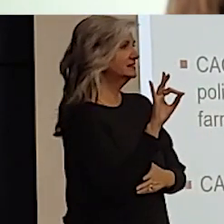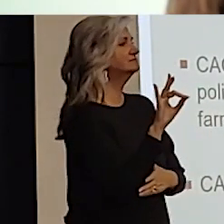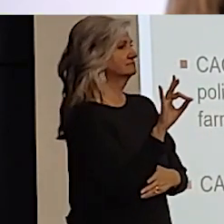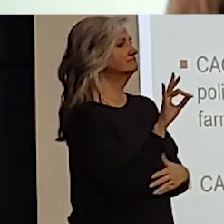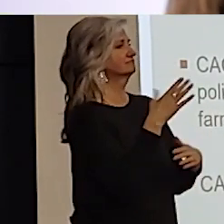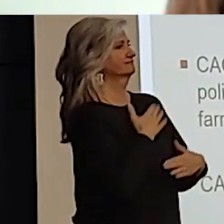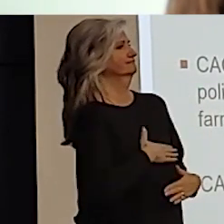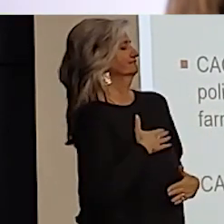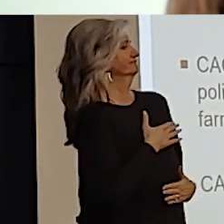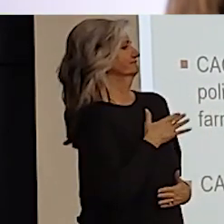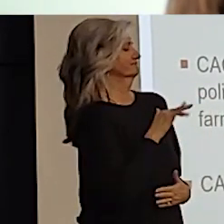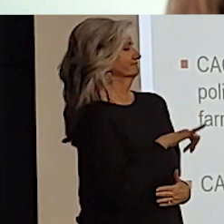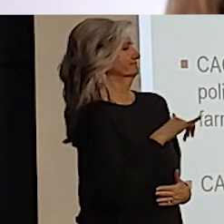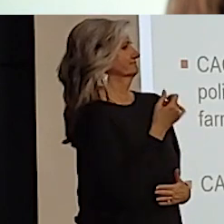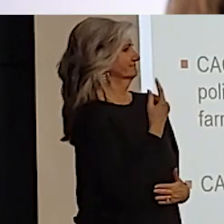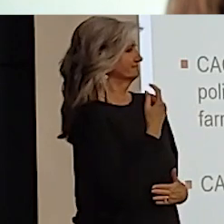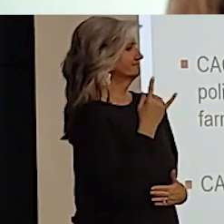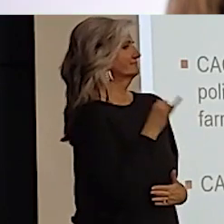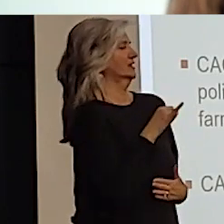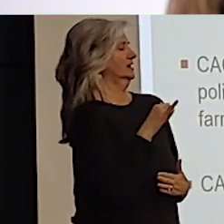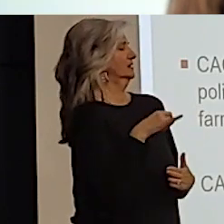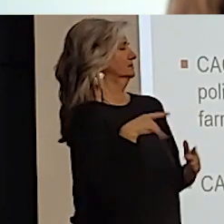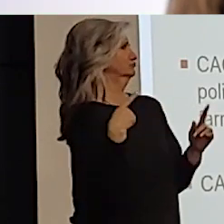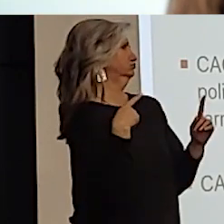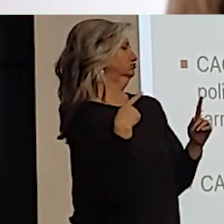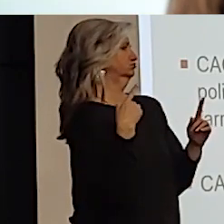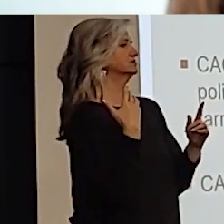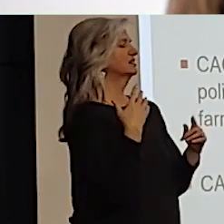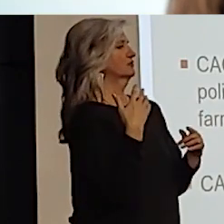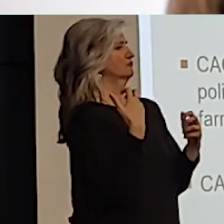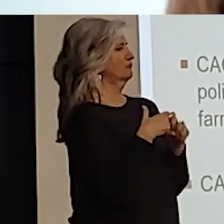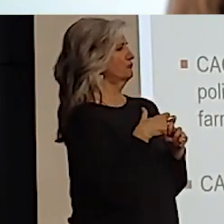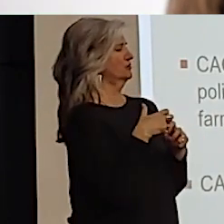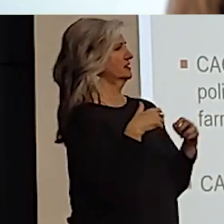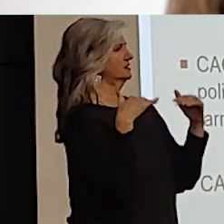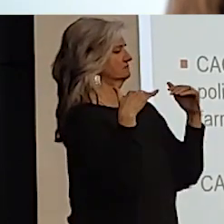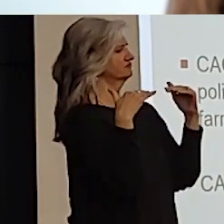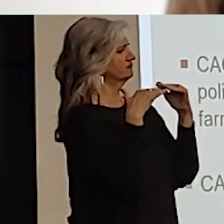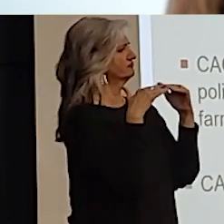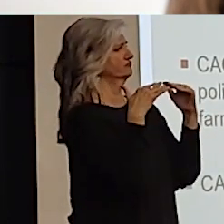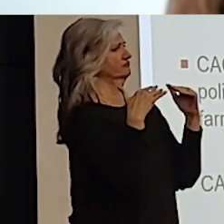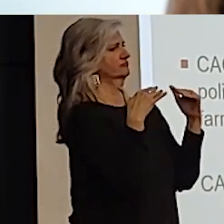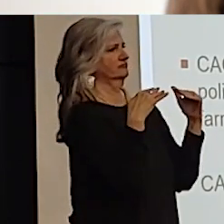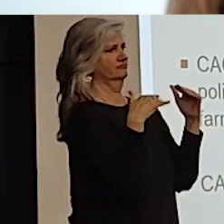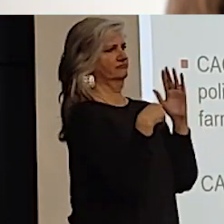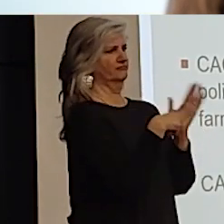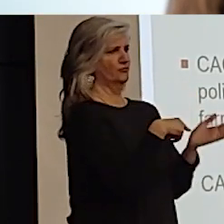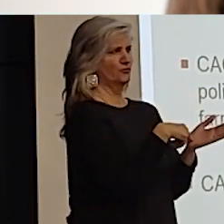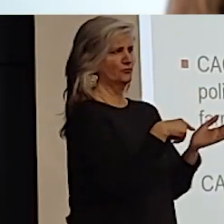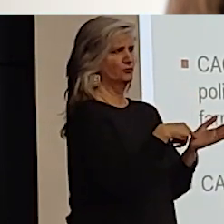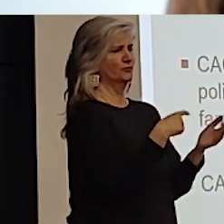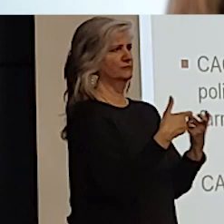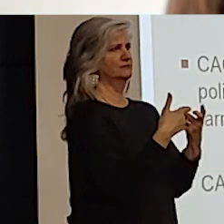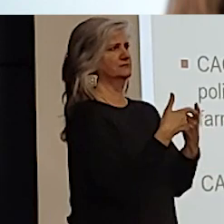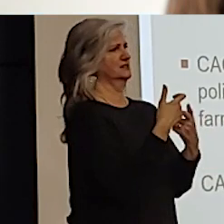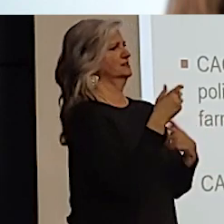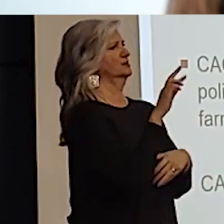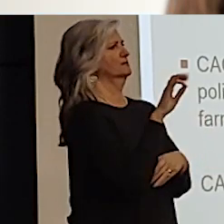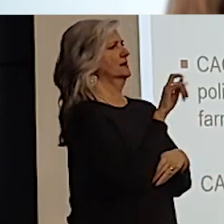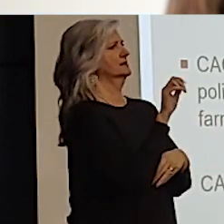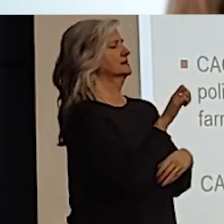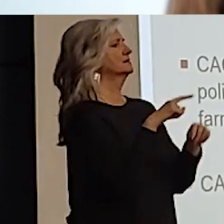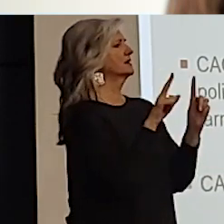can appreciate that it's often an uphill battle, this fight for fair and affordable utility rates, but it is so